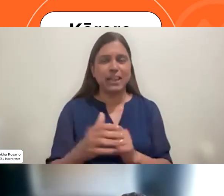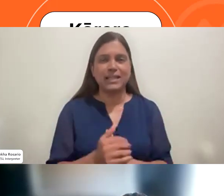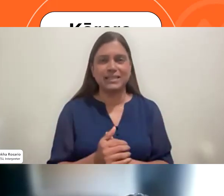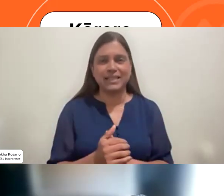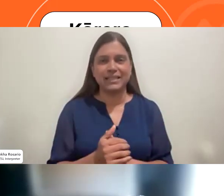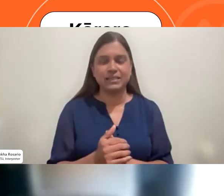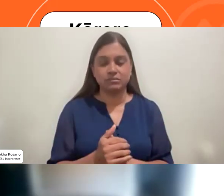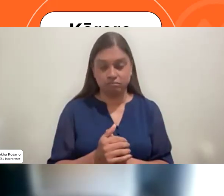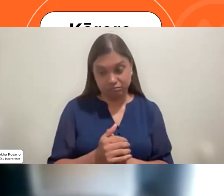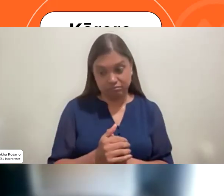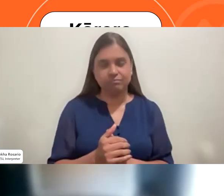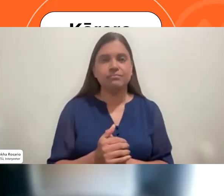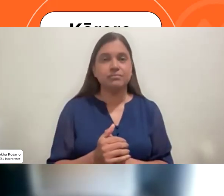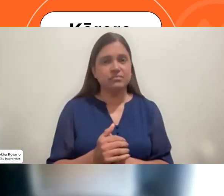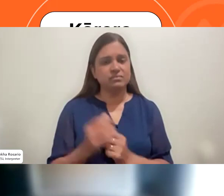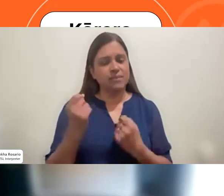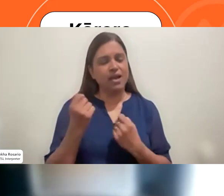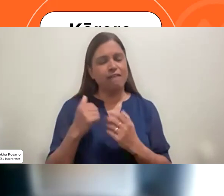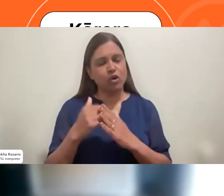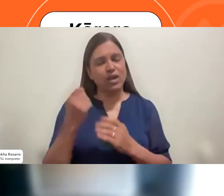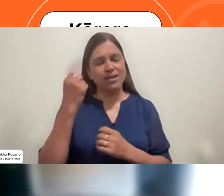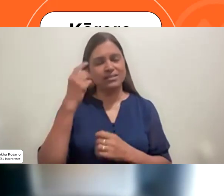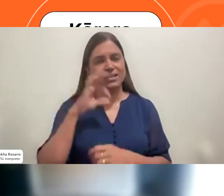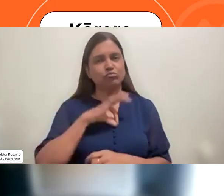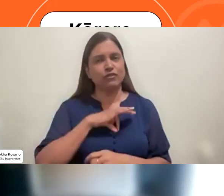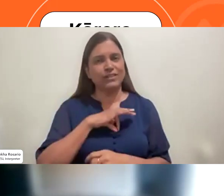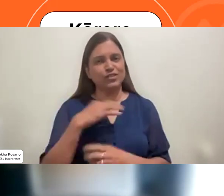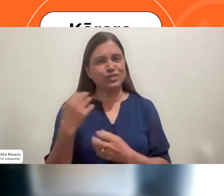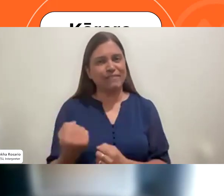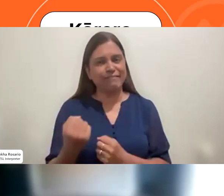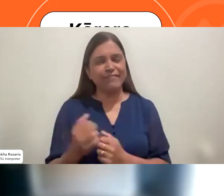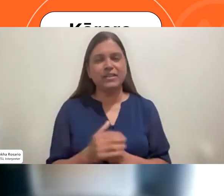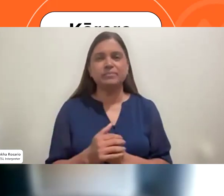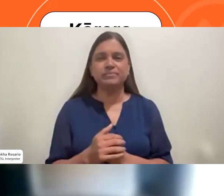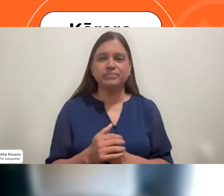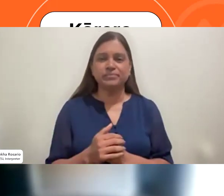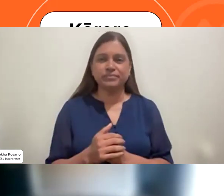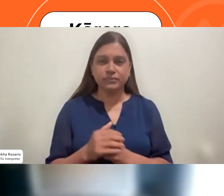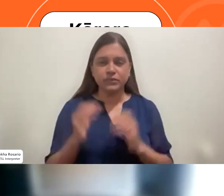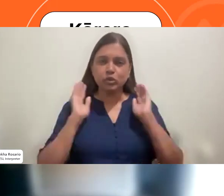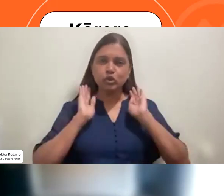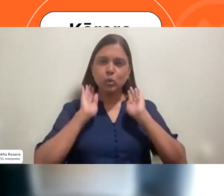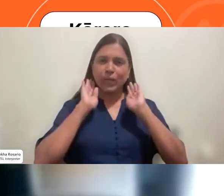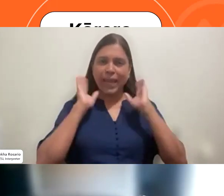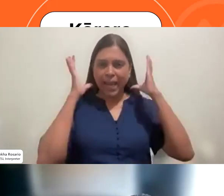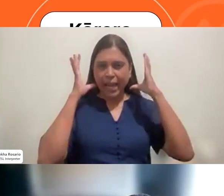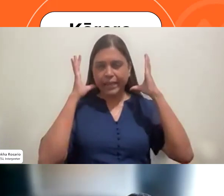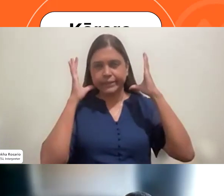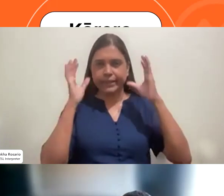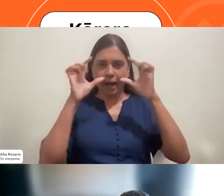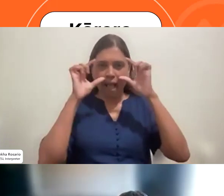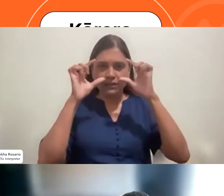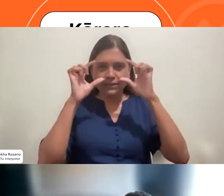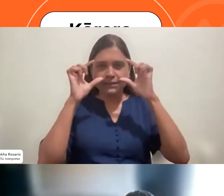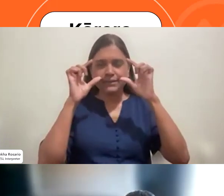me unearned benefits in society. I have short hair, glasses with coloured lenses for Irlen